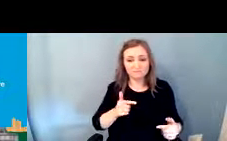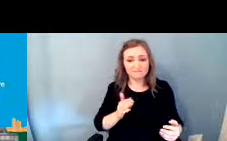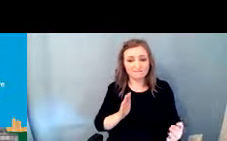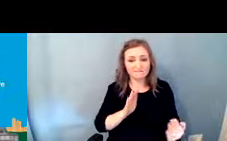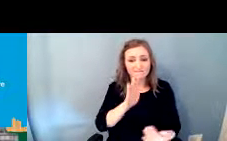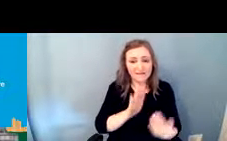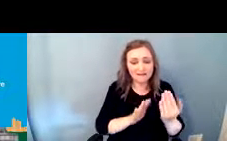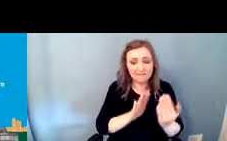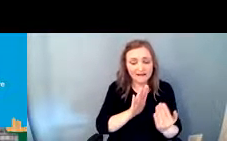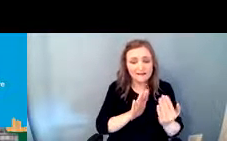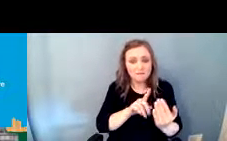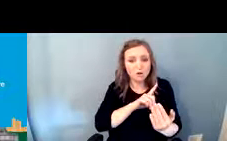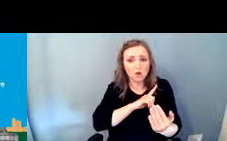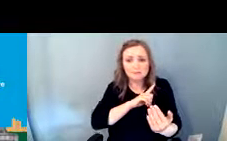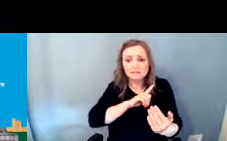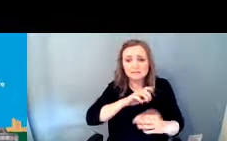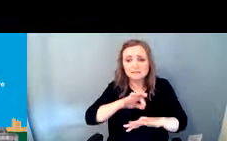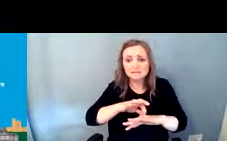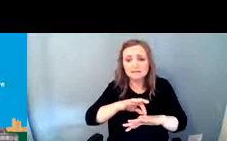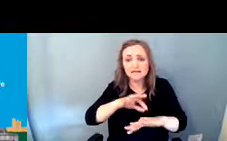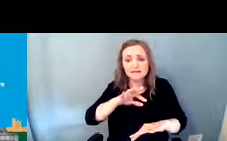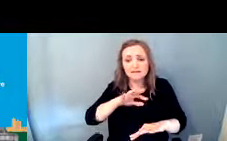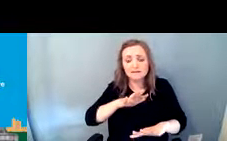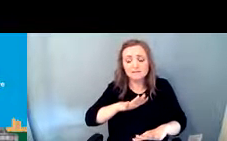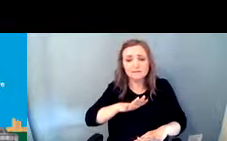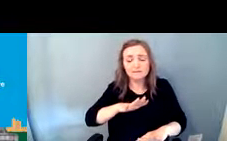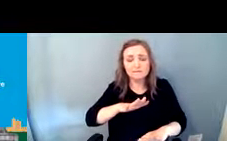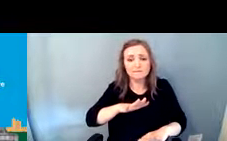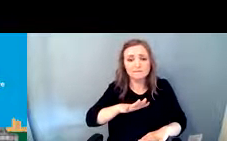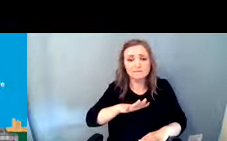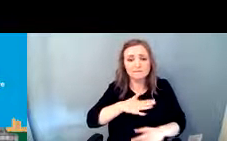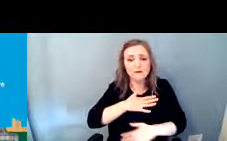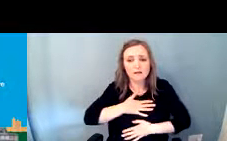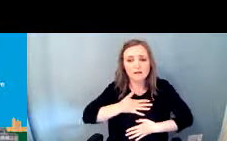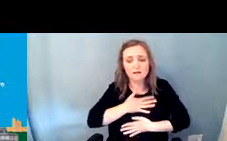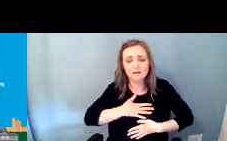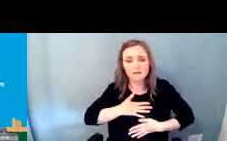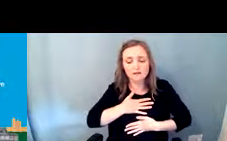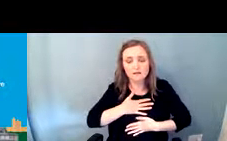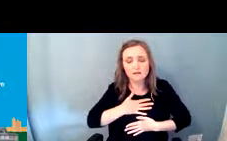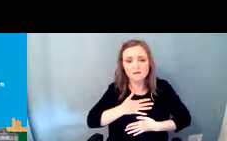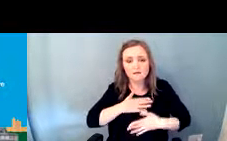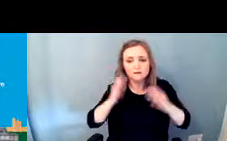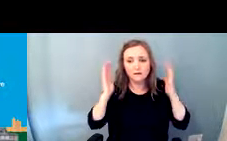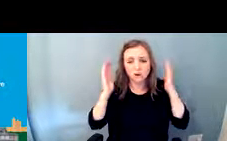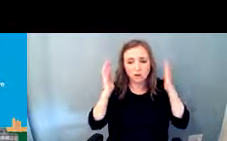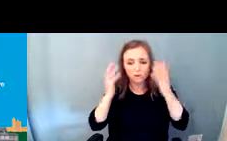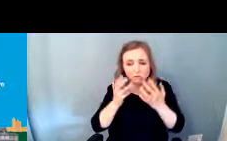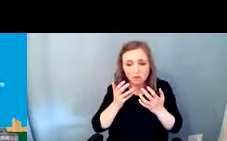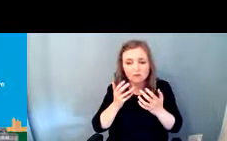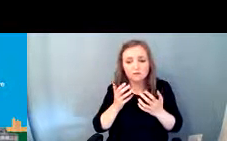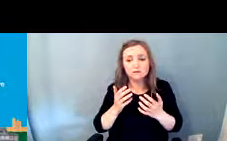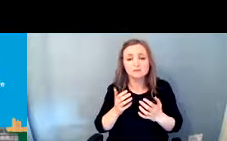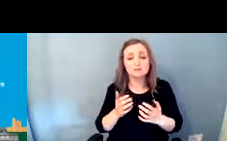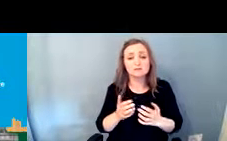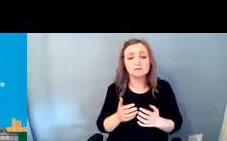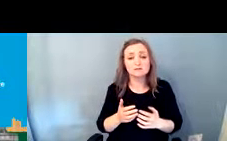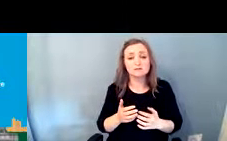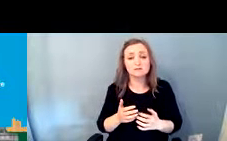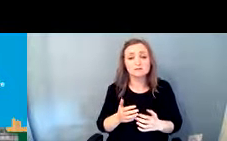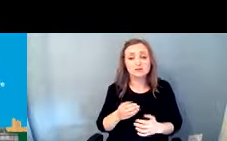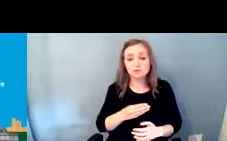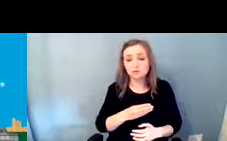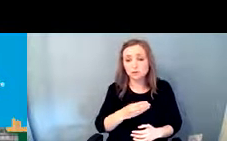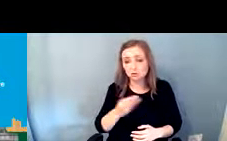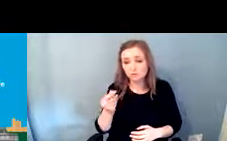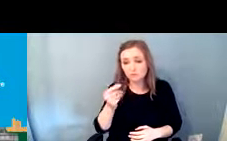such as cancer, such as the concern about cancer, and some people will not